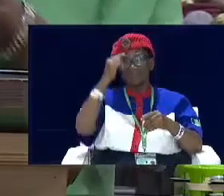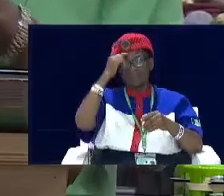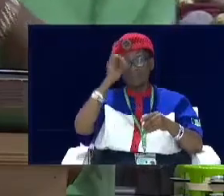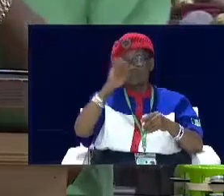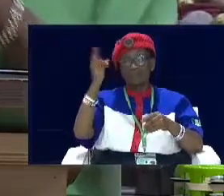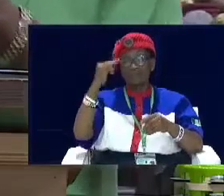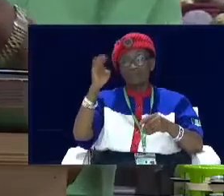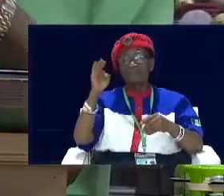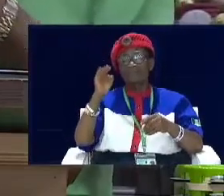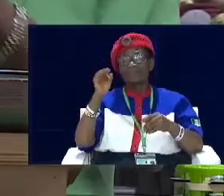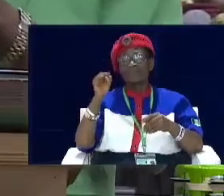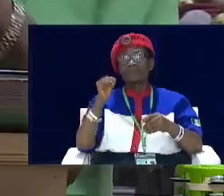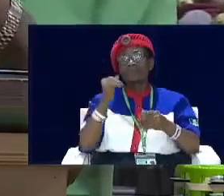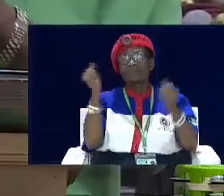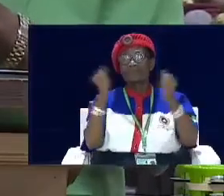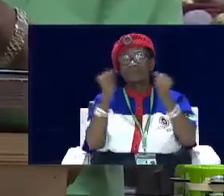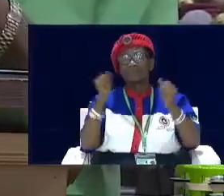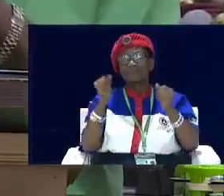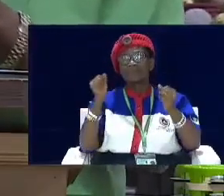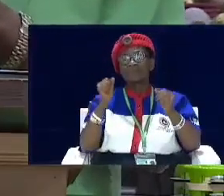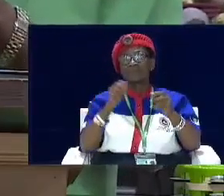Crying to him.